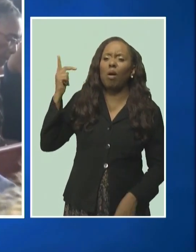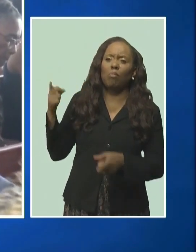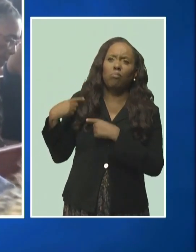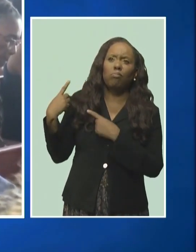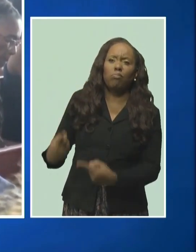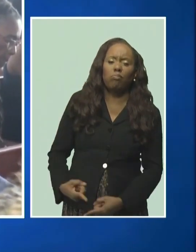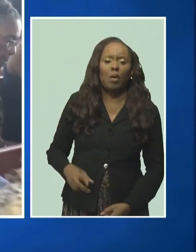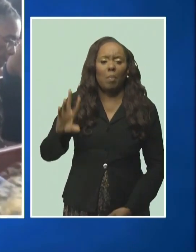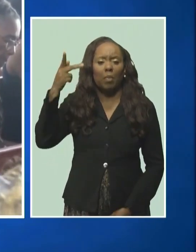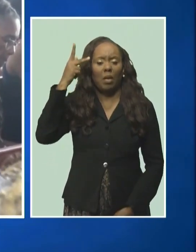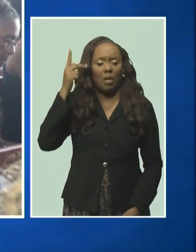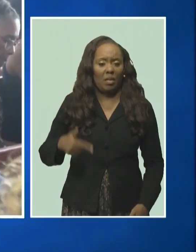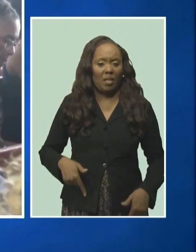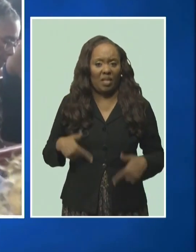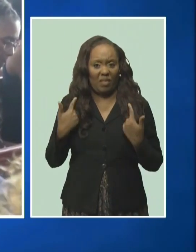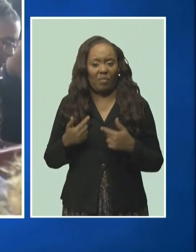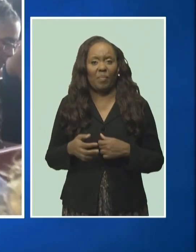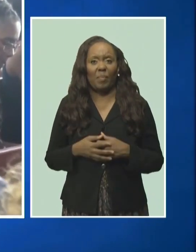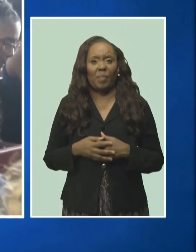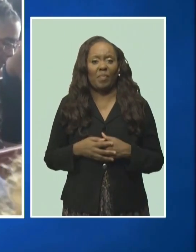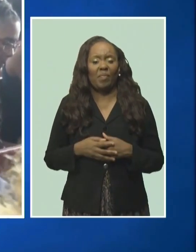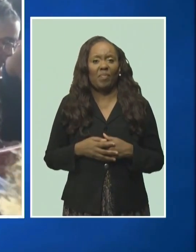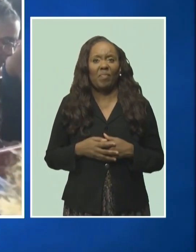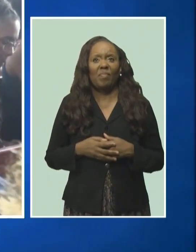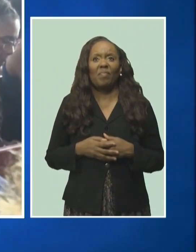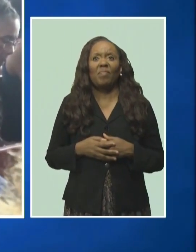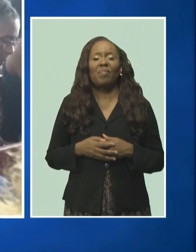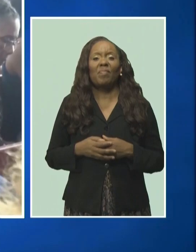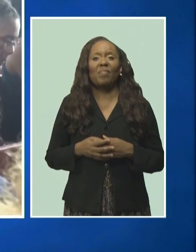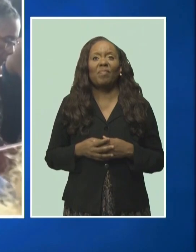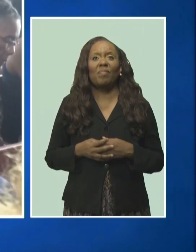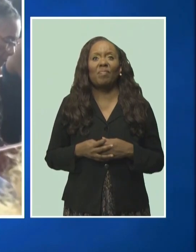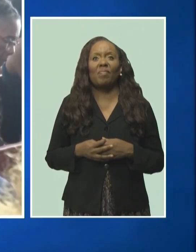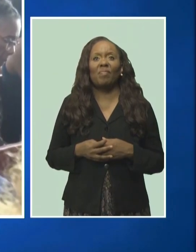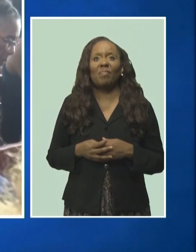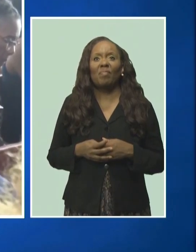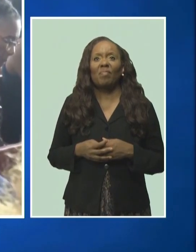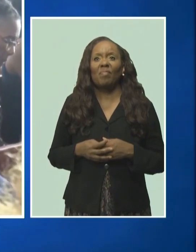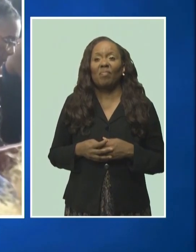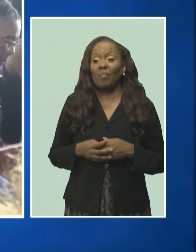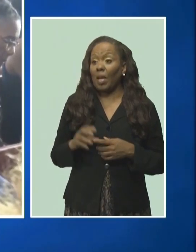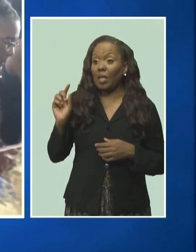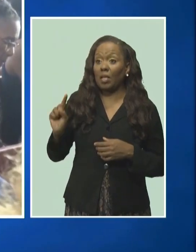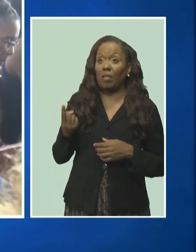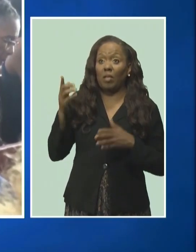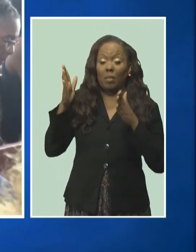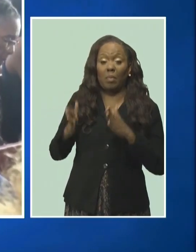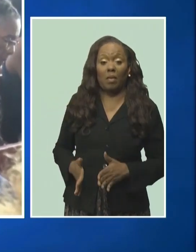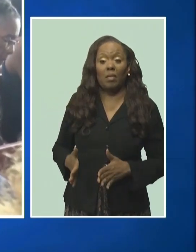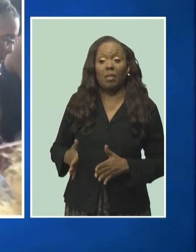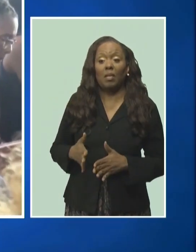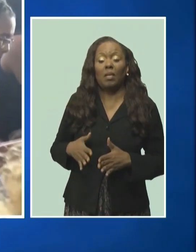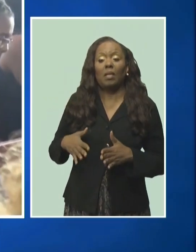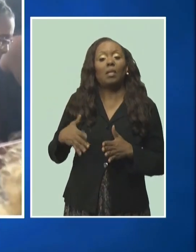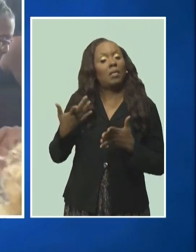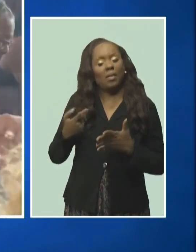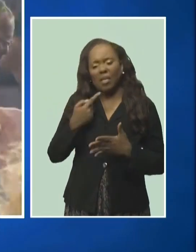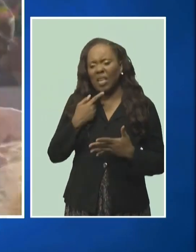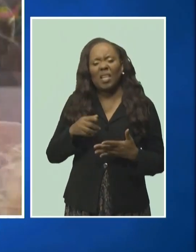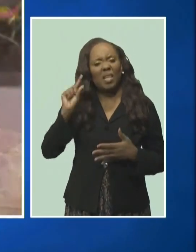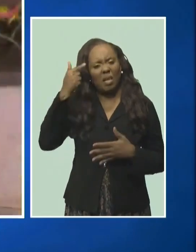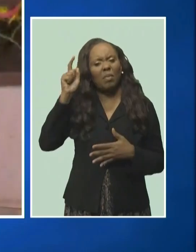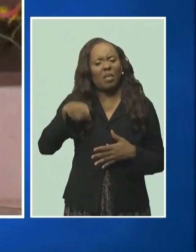and Water Resources, Philip Tudor. Son Alair thanked those gathered at the chapel of the Coral Ridge Memorial Gardens for